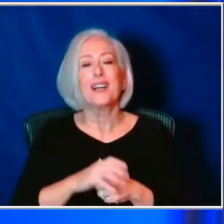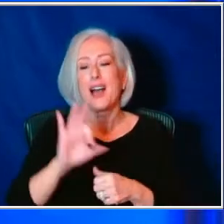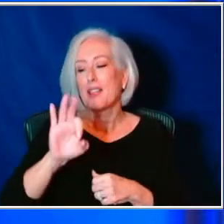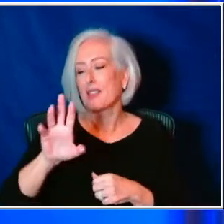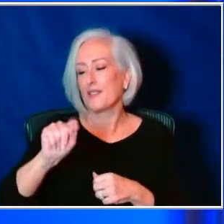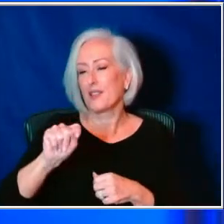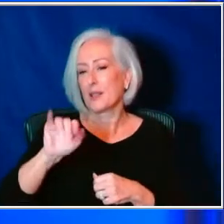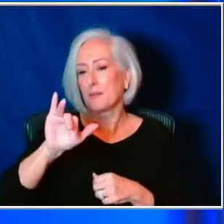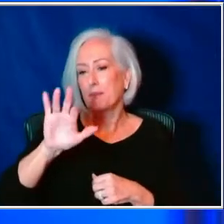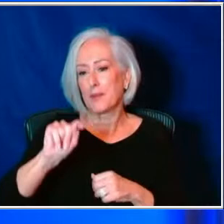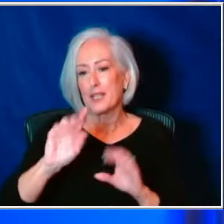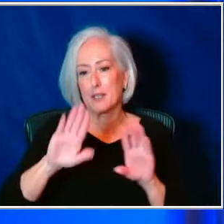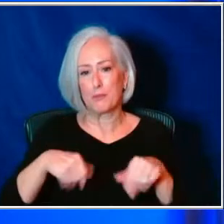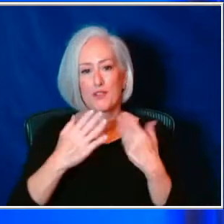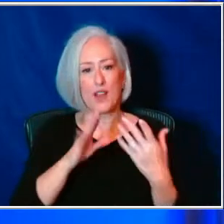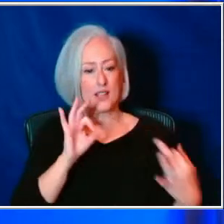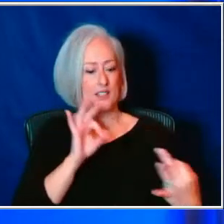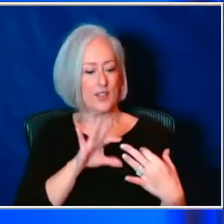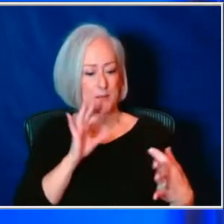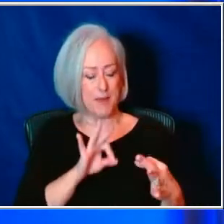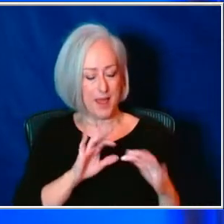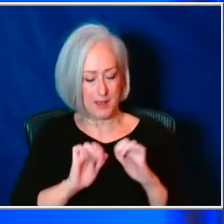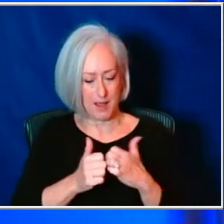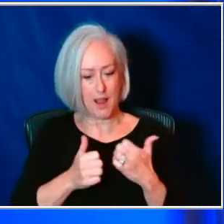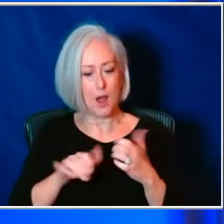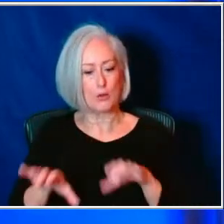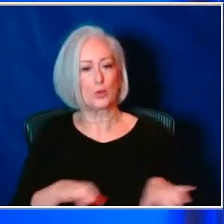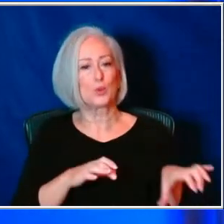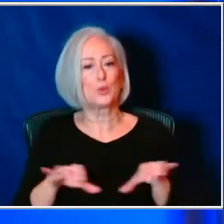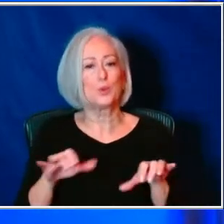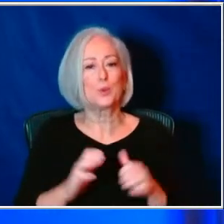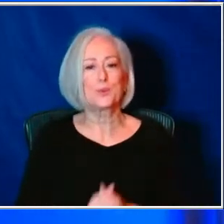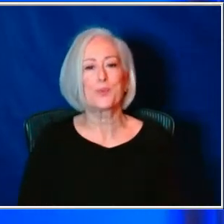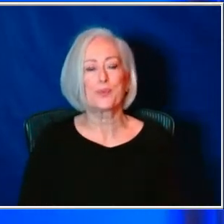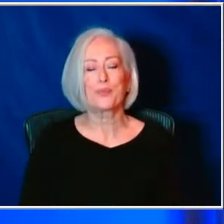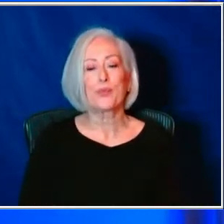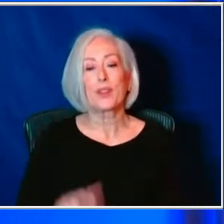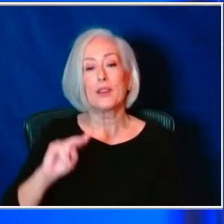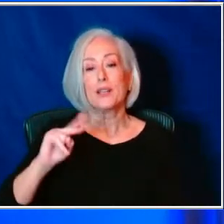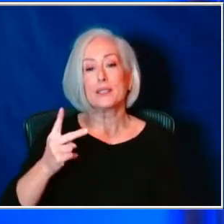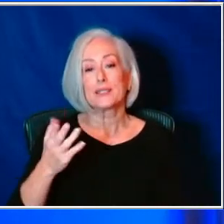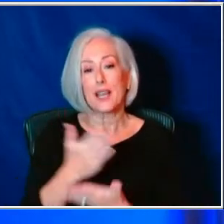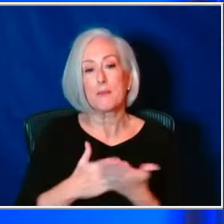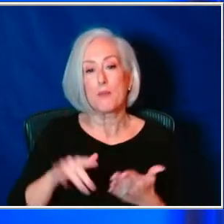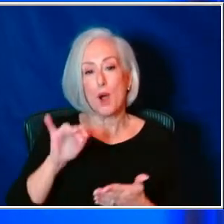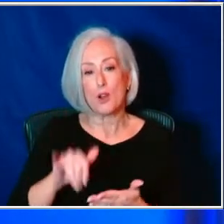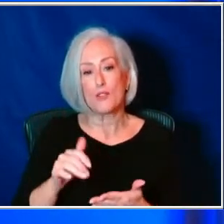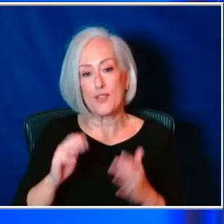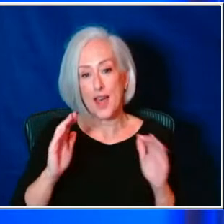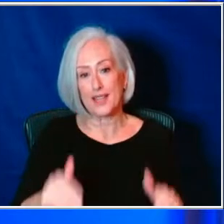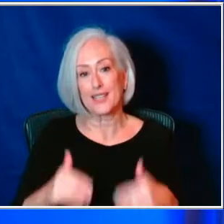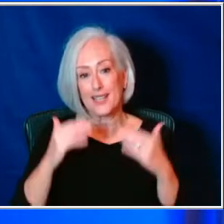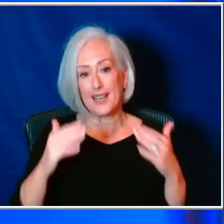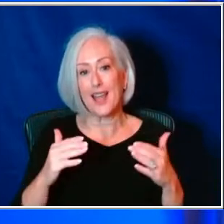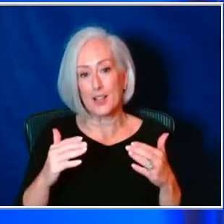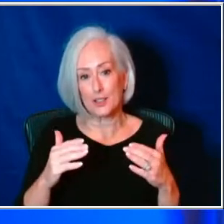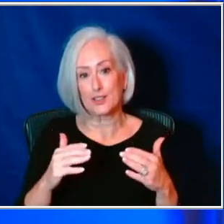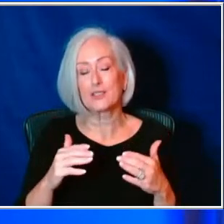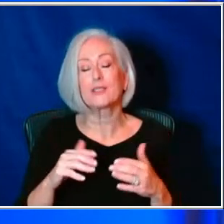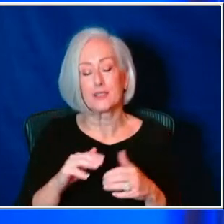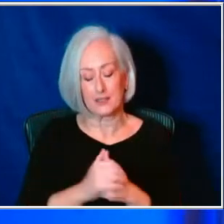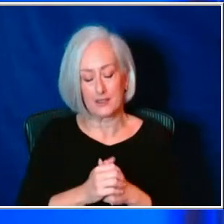of that feedback on how they're doing. And then the second part of the enhanced self-care, which is also really neat, is that